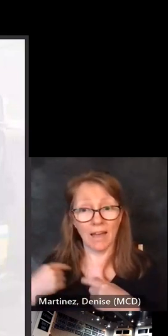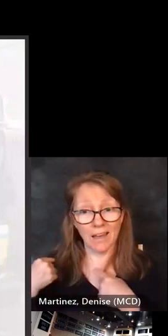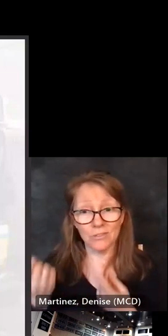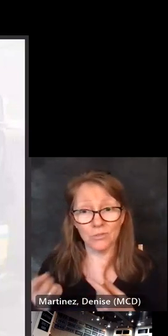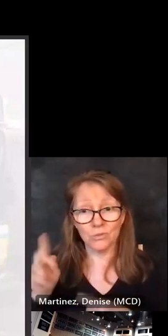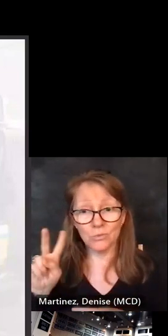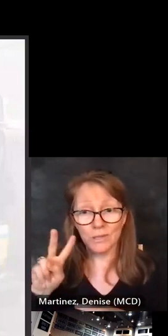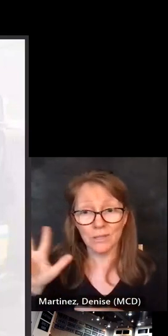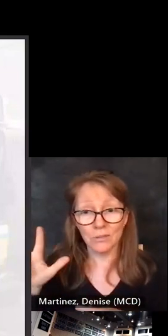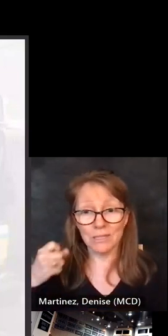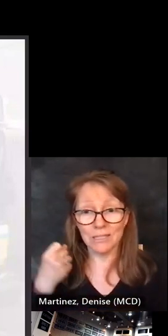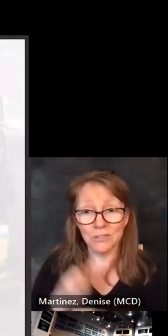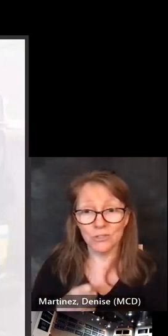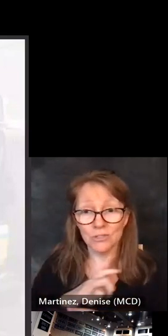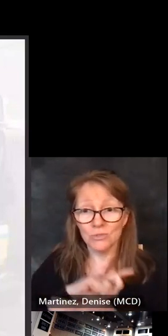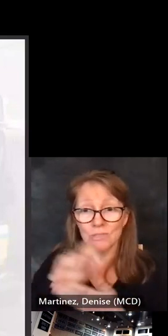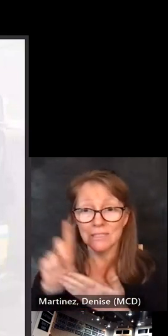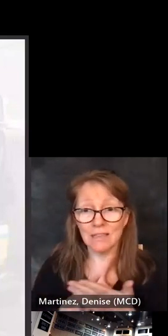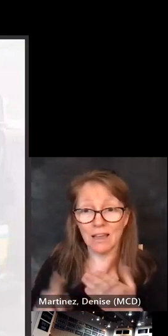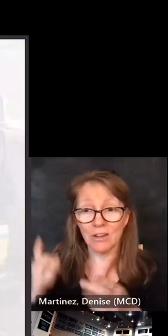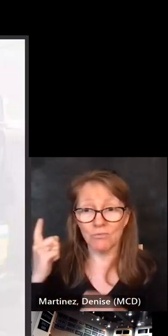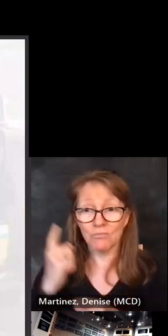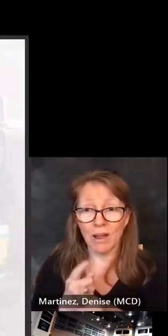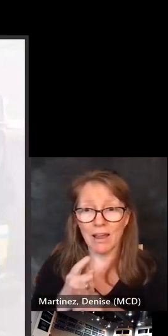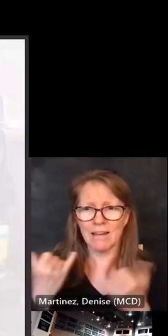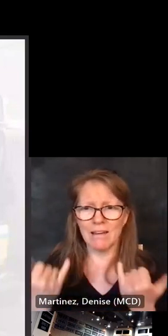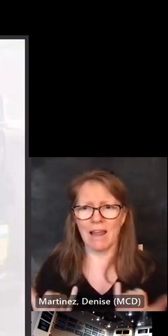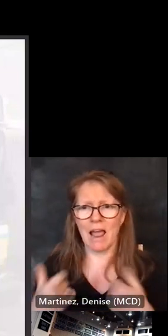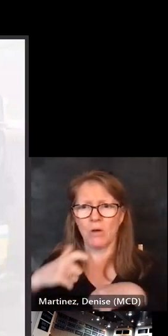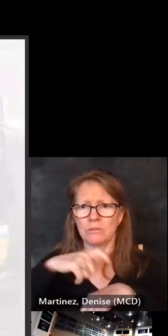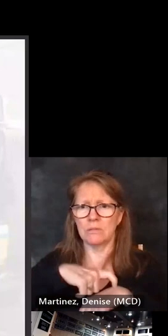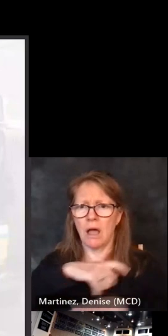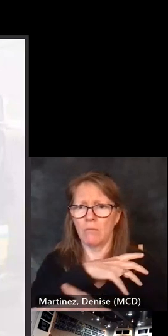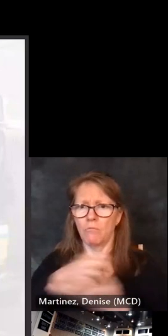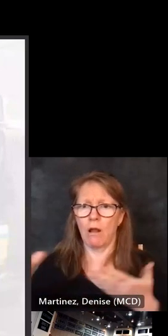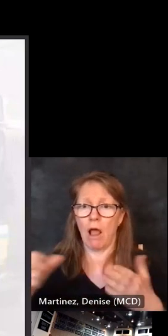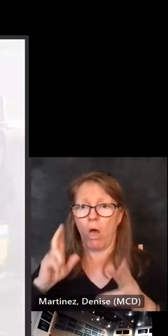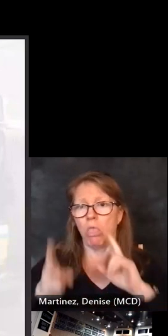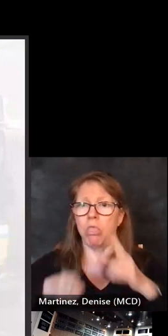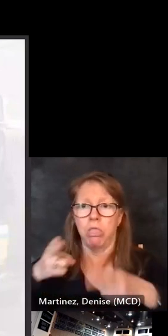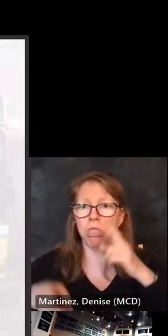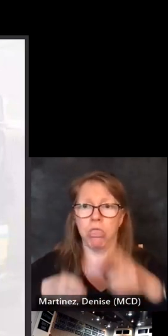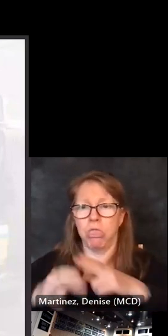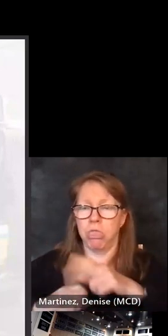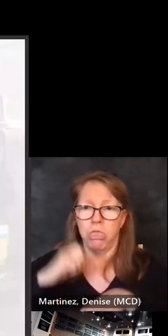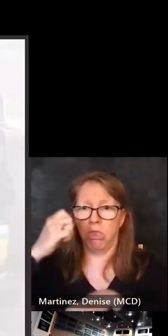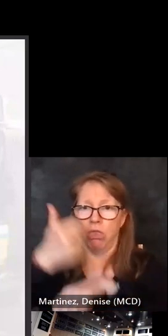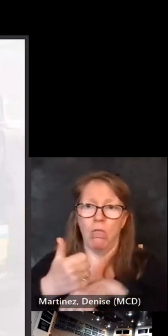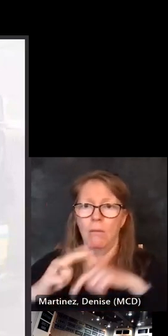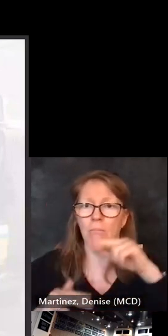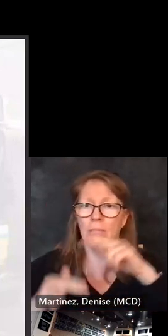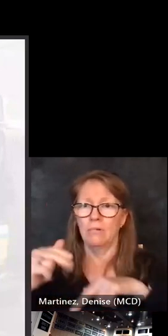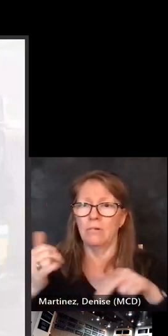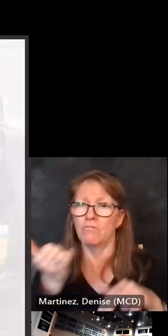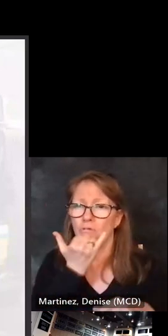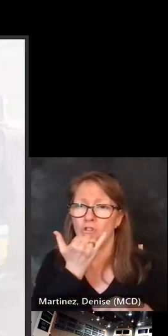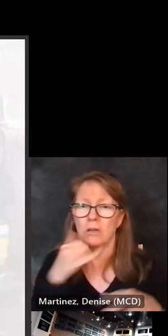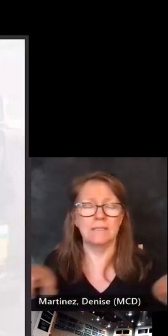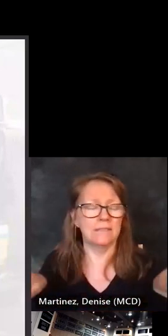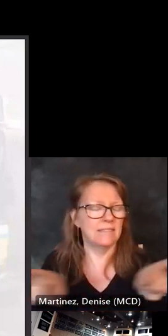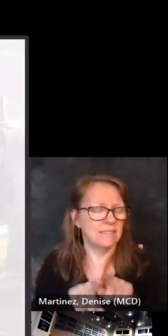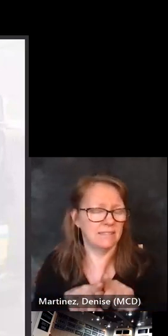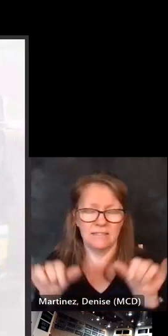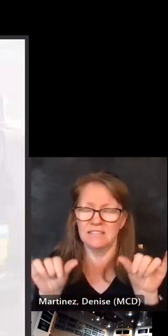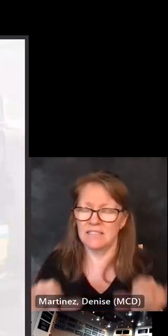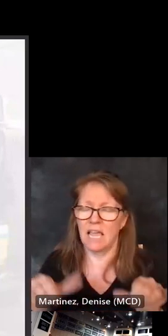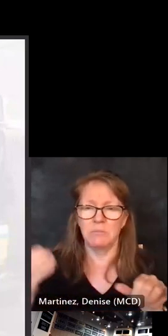it right, but now we've run out of time, so now we're going to build it wrong. It's the same as it ever was, the same as